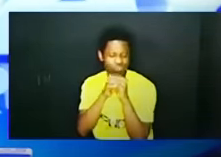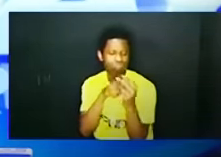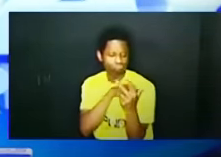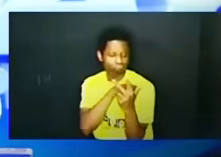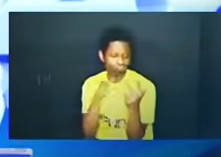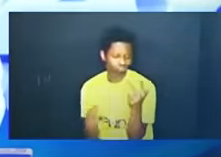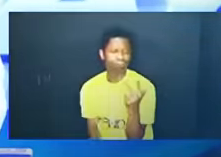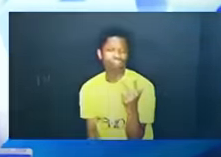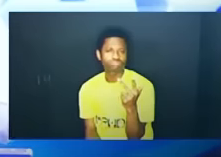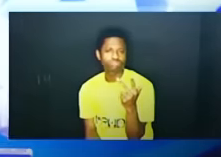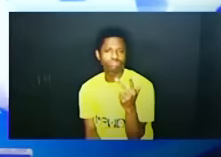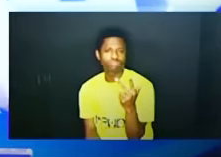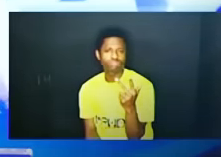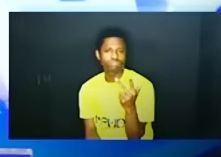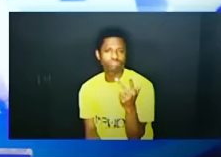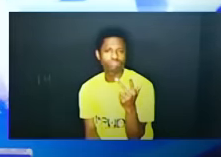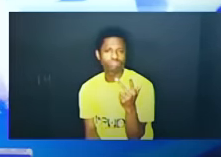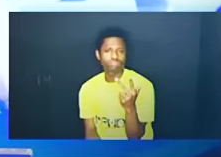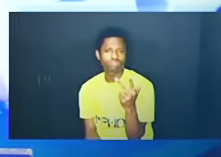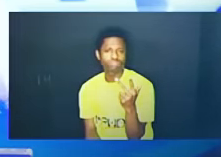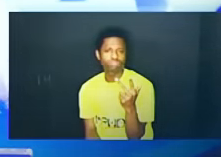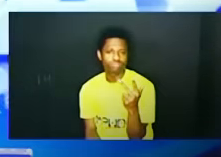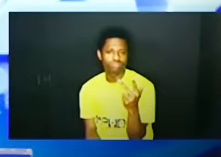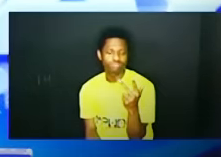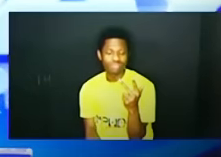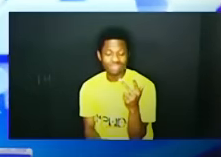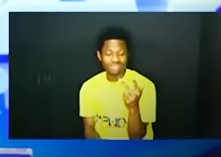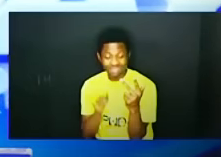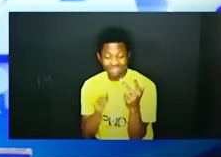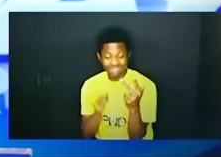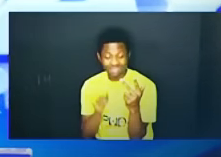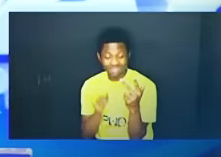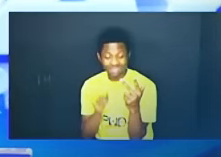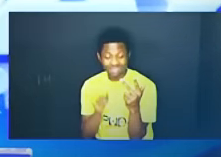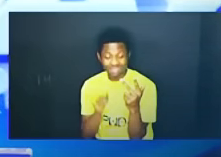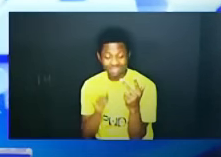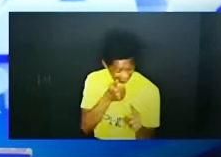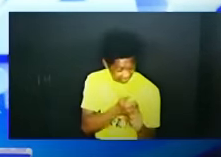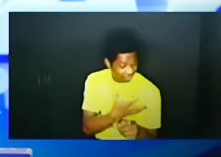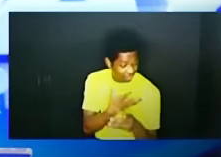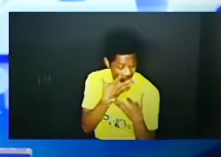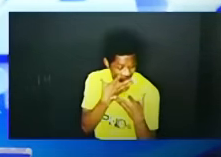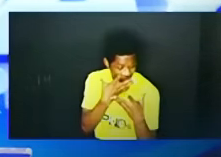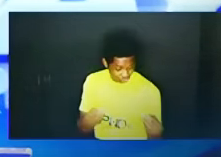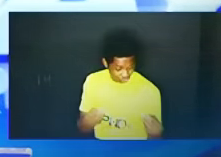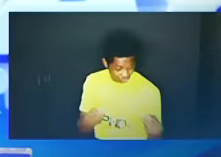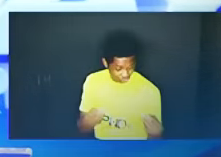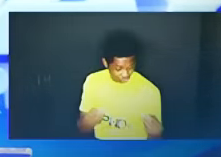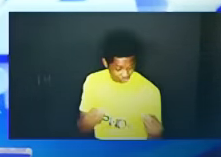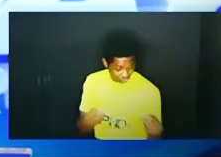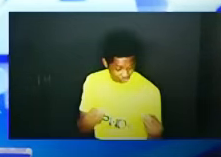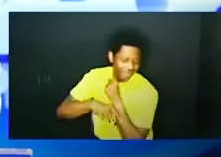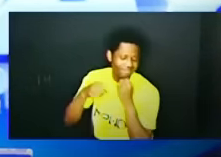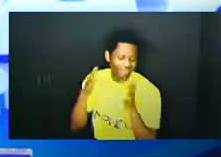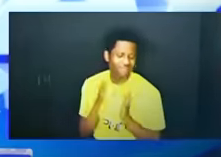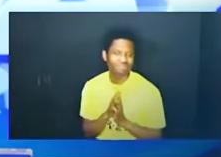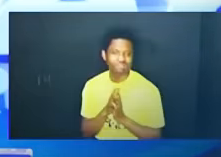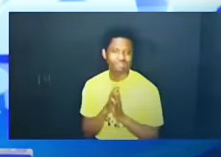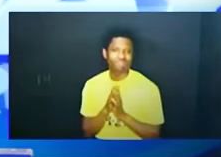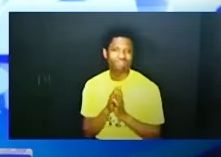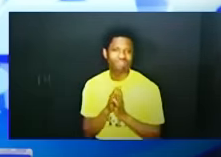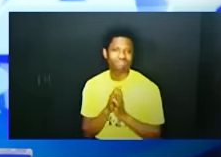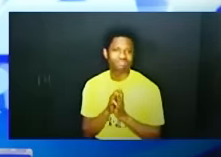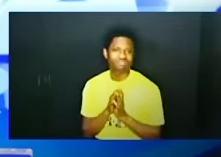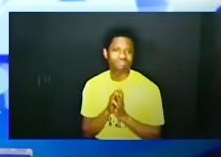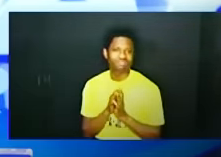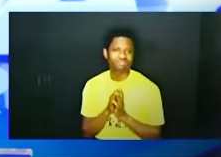That has been effectively dealt with by Jesus Christ. Ah, Christo, why you went to Macraye? To the extent that this